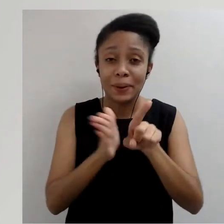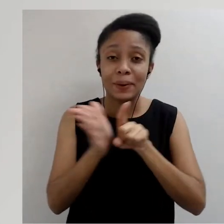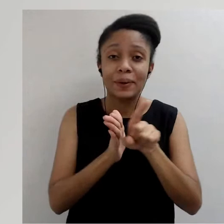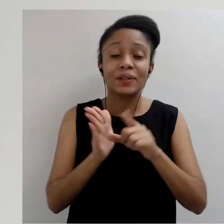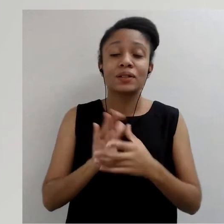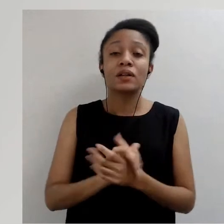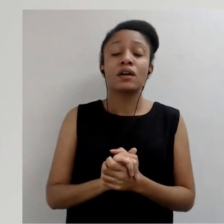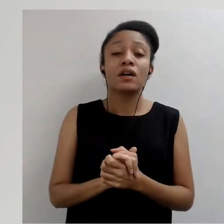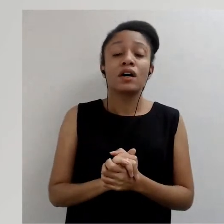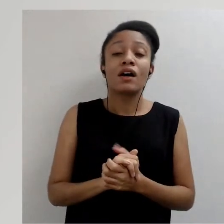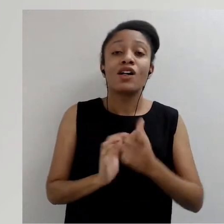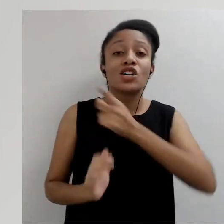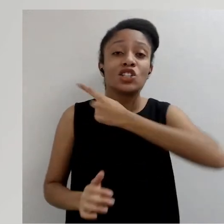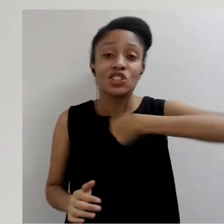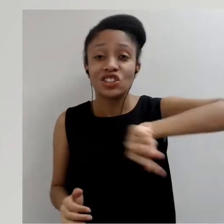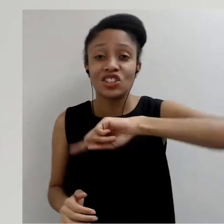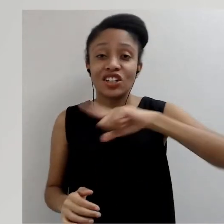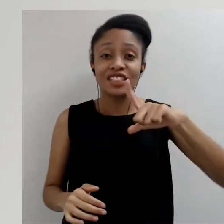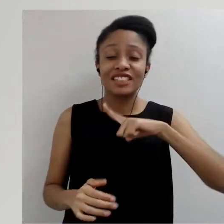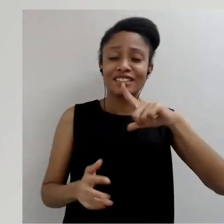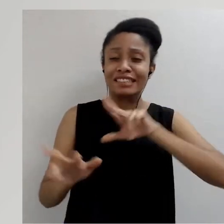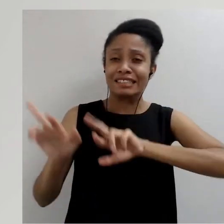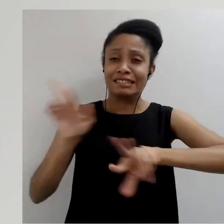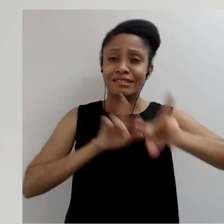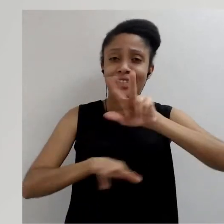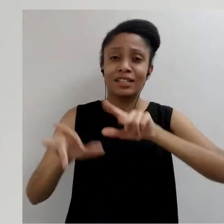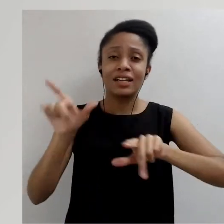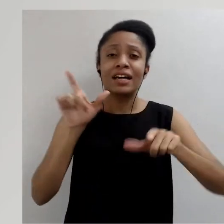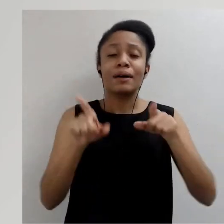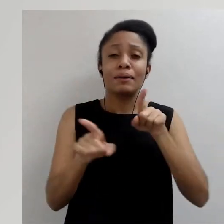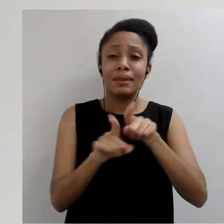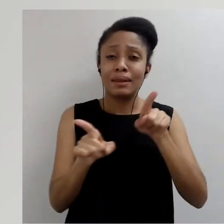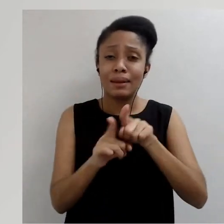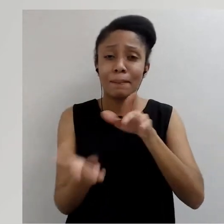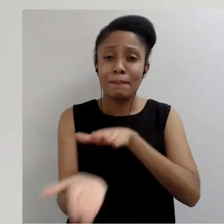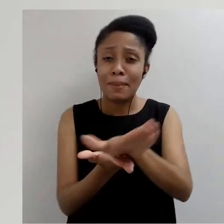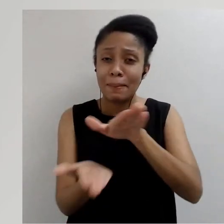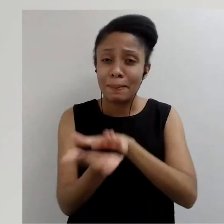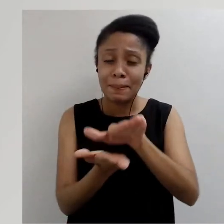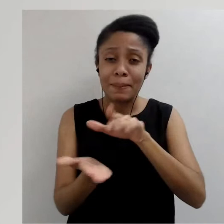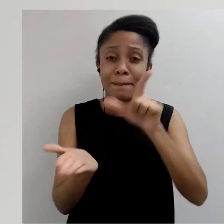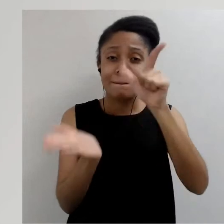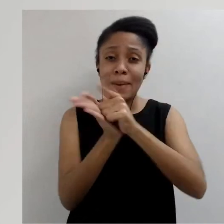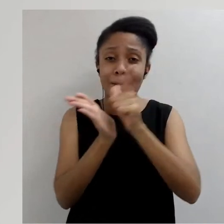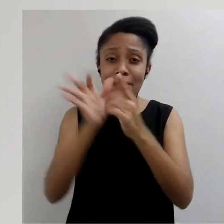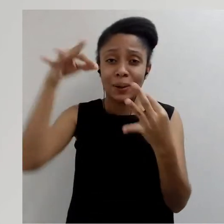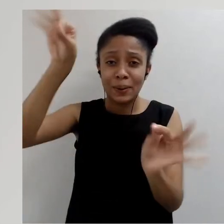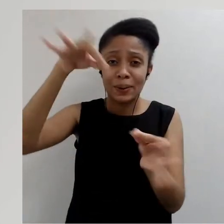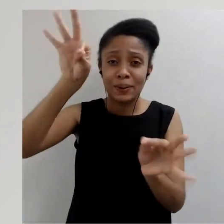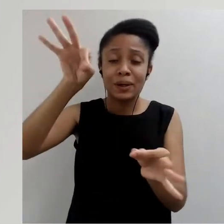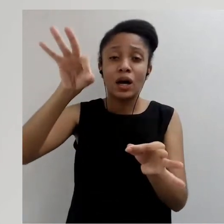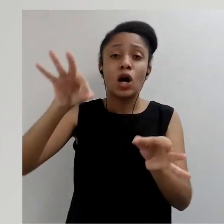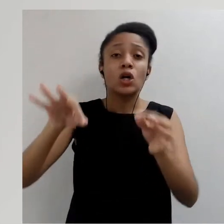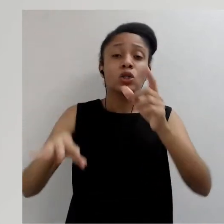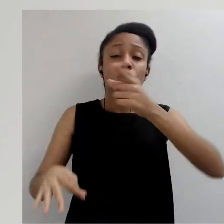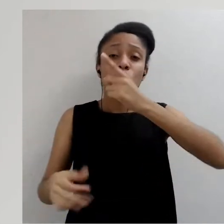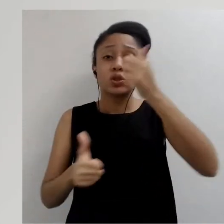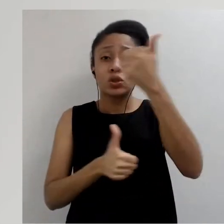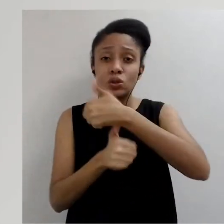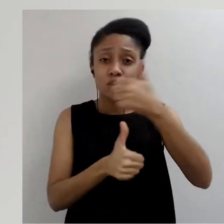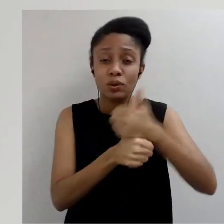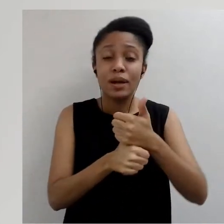So the question is, different kinds of paper and techniques are arriving to the market